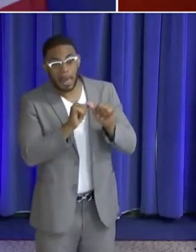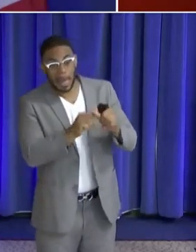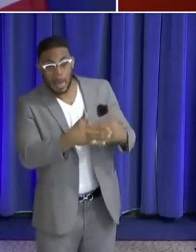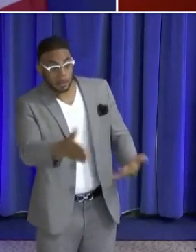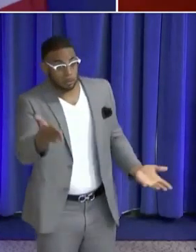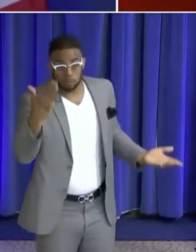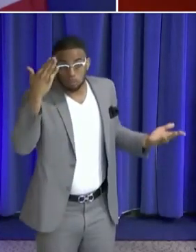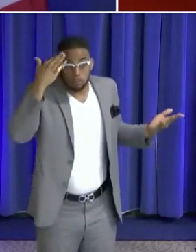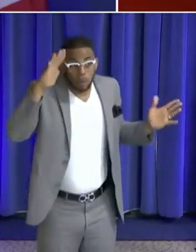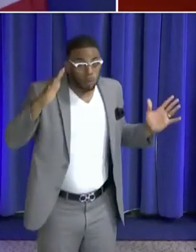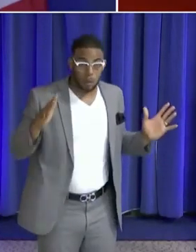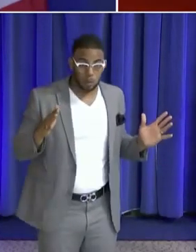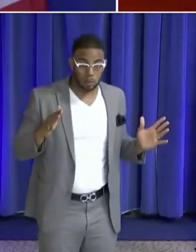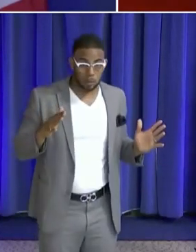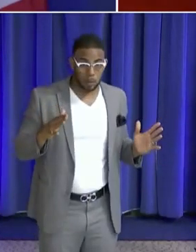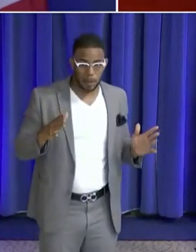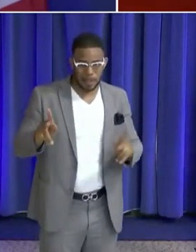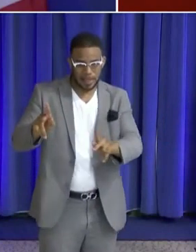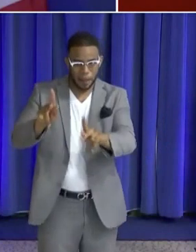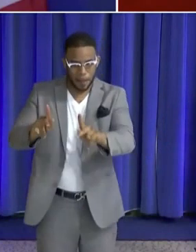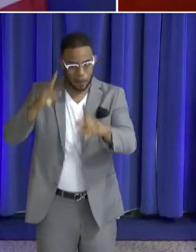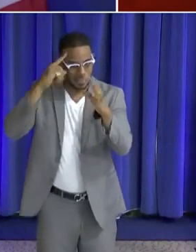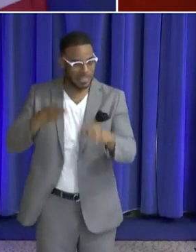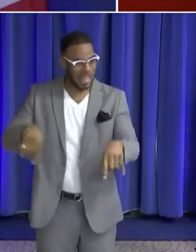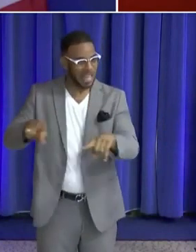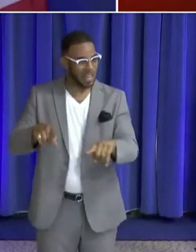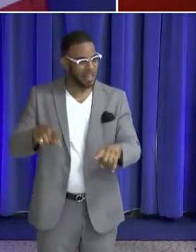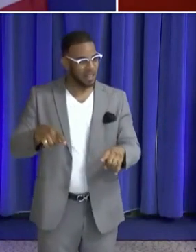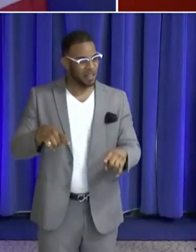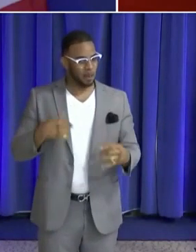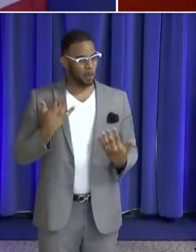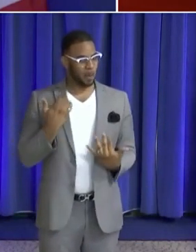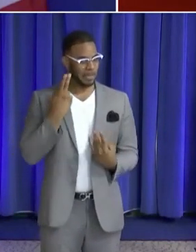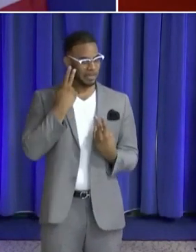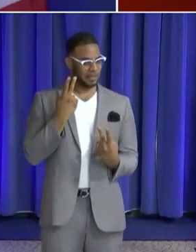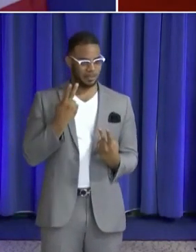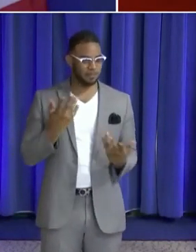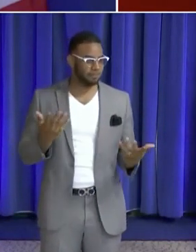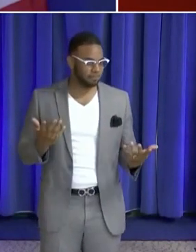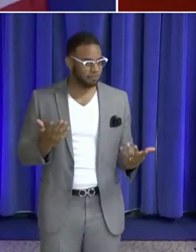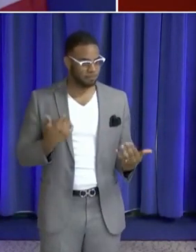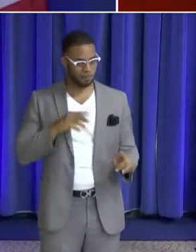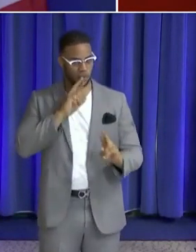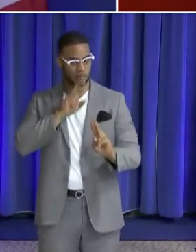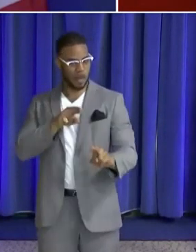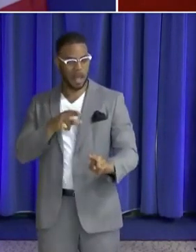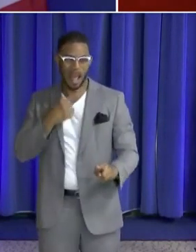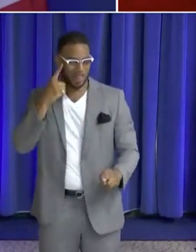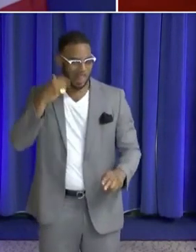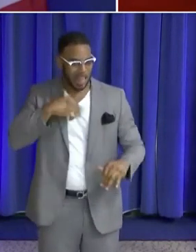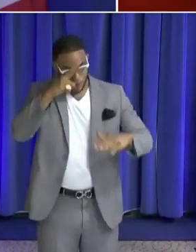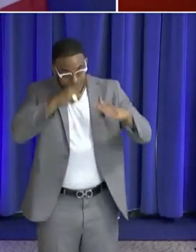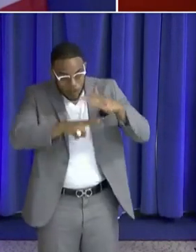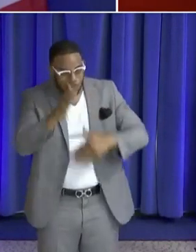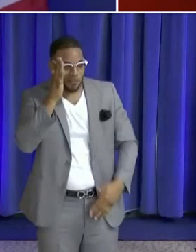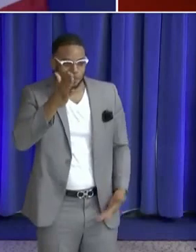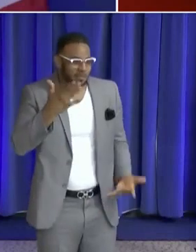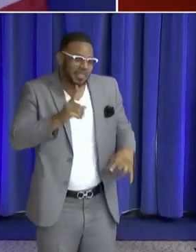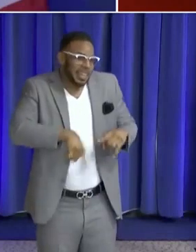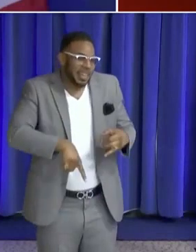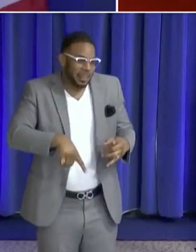last. It'll really be a wait and see. I think it would just be. I don't think I can predict the future.